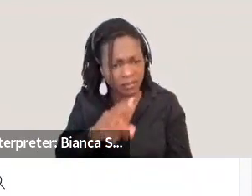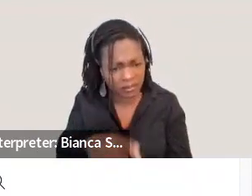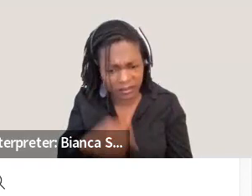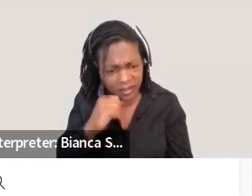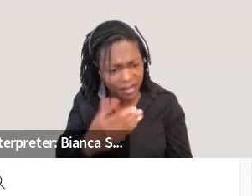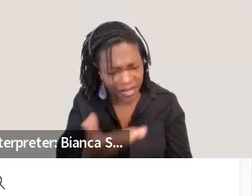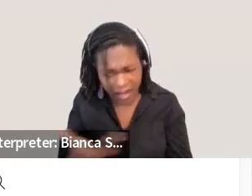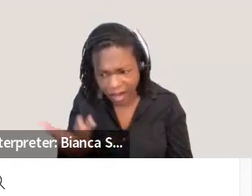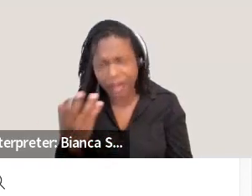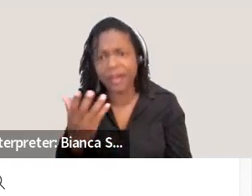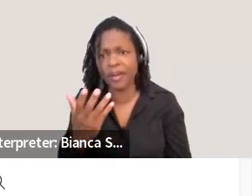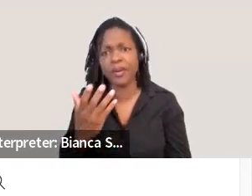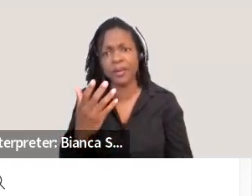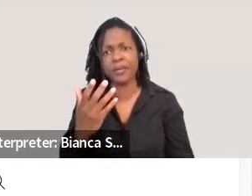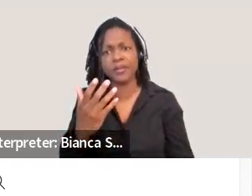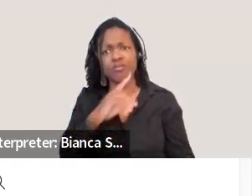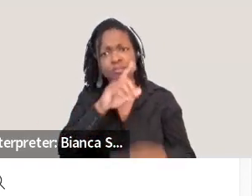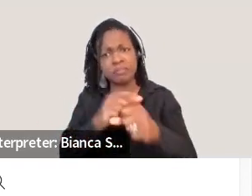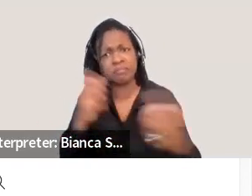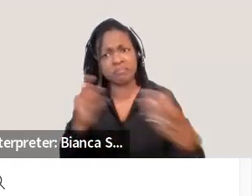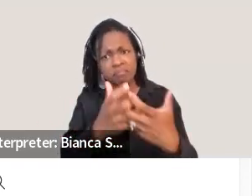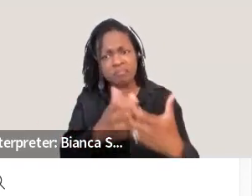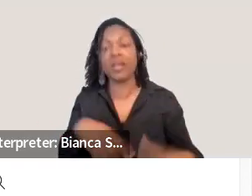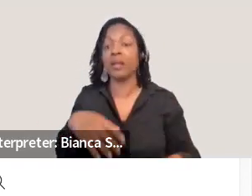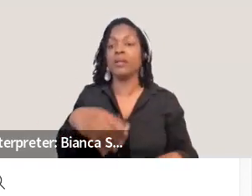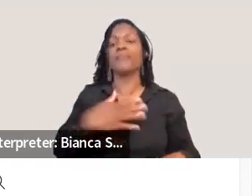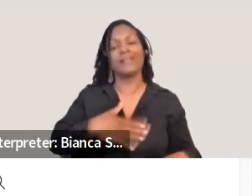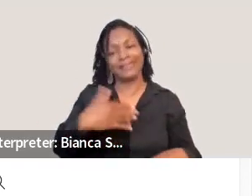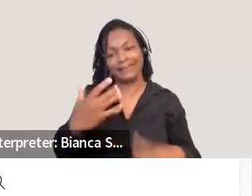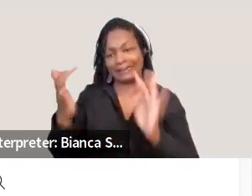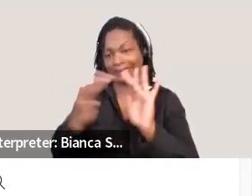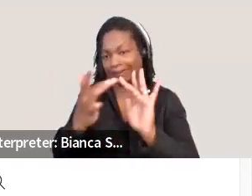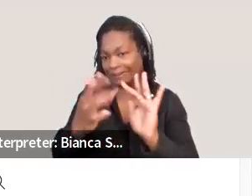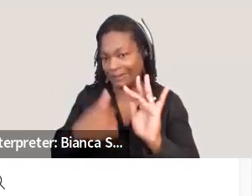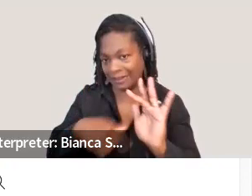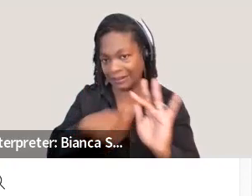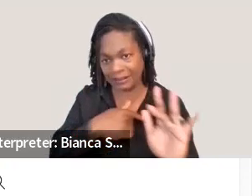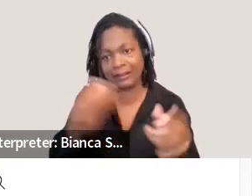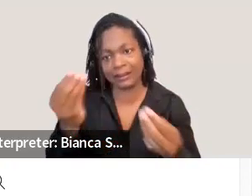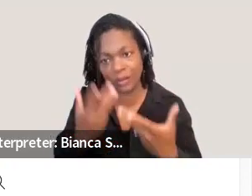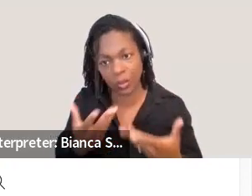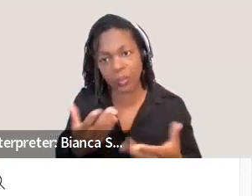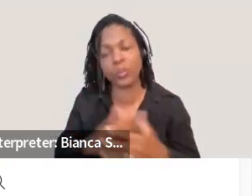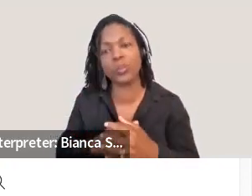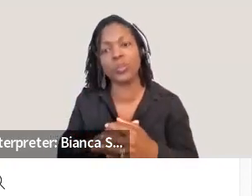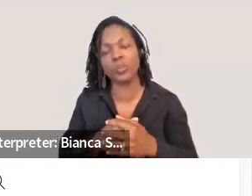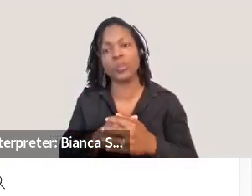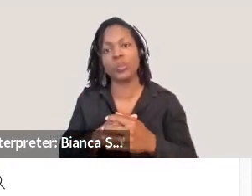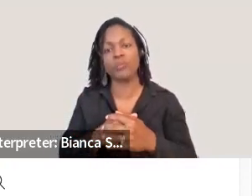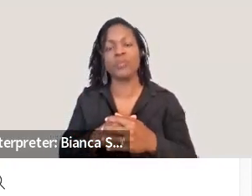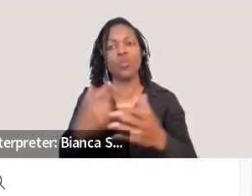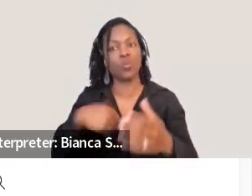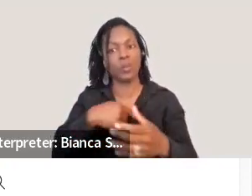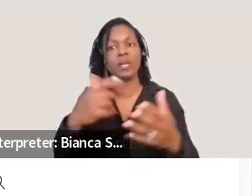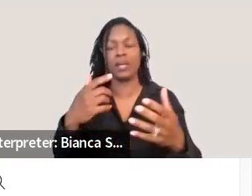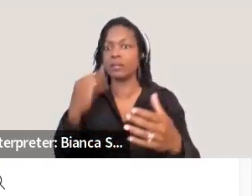qualify, then just get in touch with us, because we would like to know about whatever services are available throughout the state that we don't